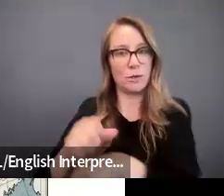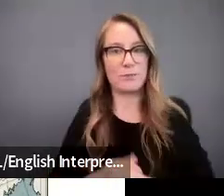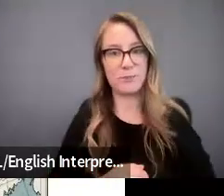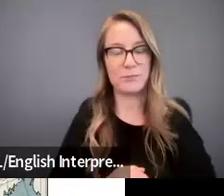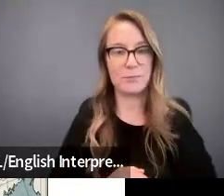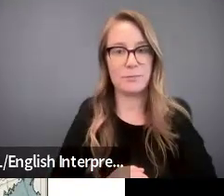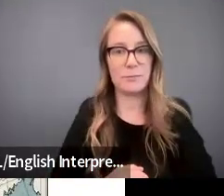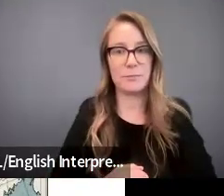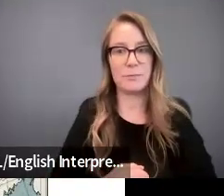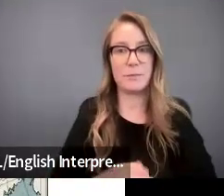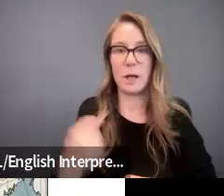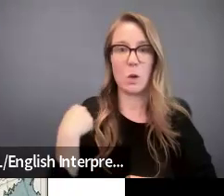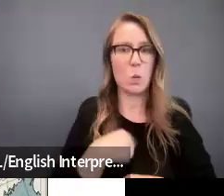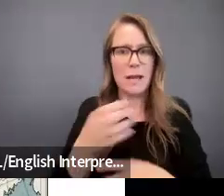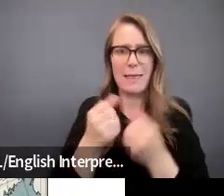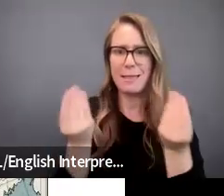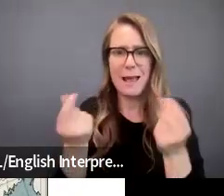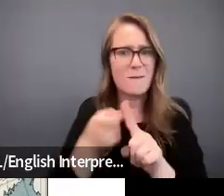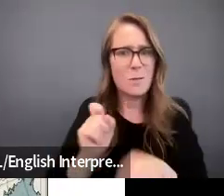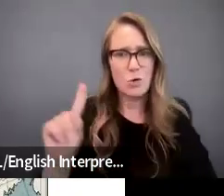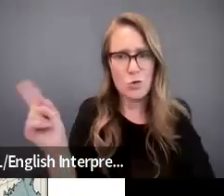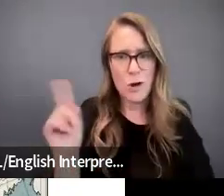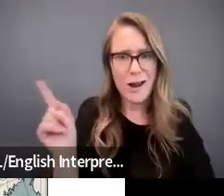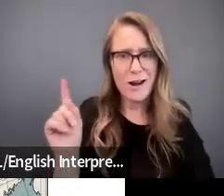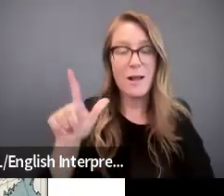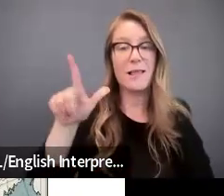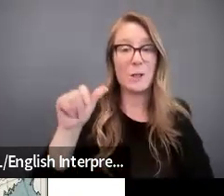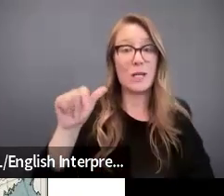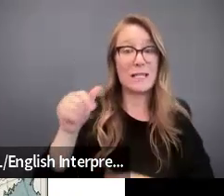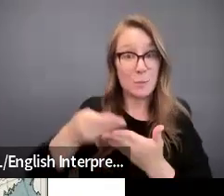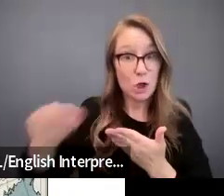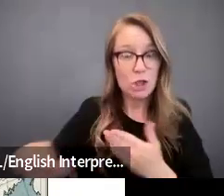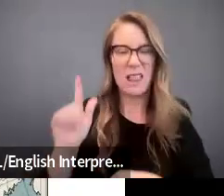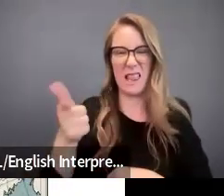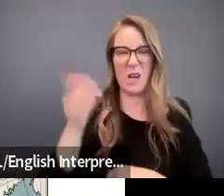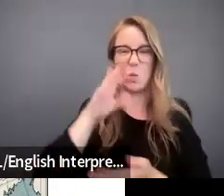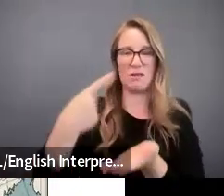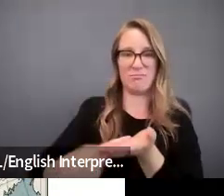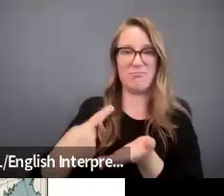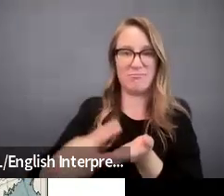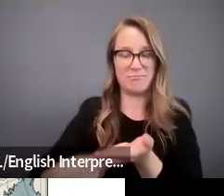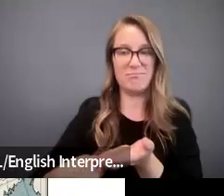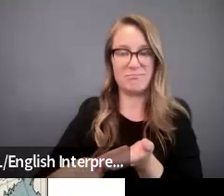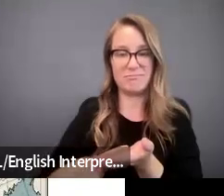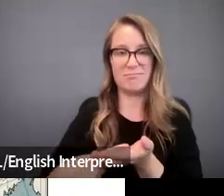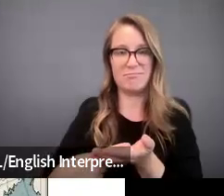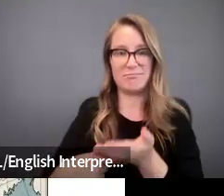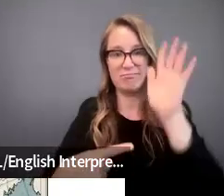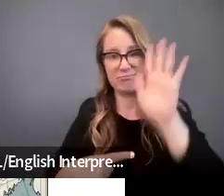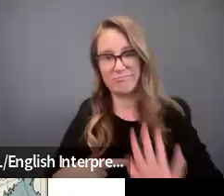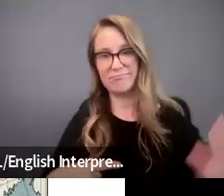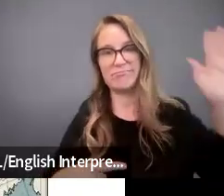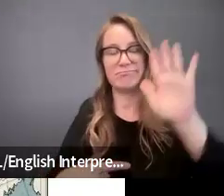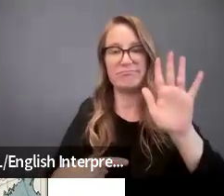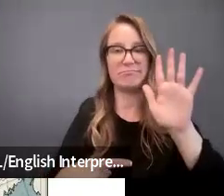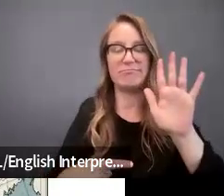And where are we getting the land? But in the Louisiana Purchase, and then later we'll talk about how they came